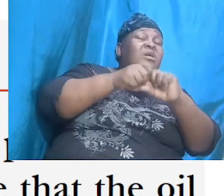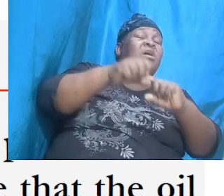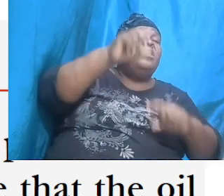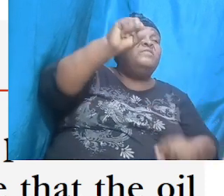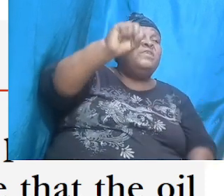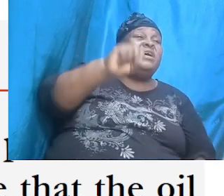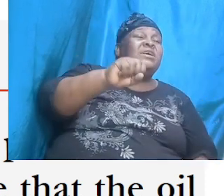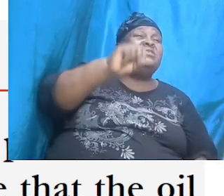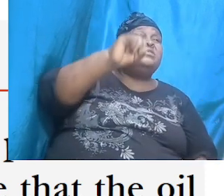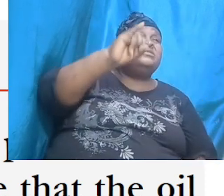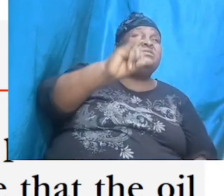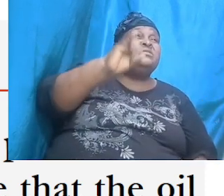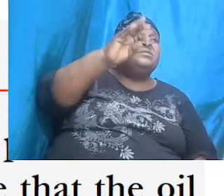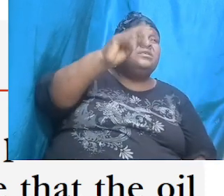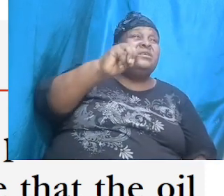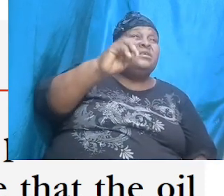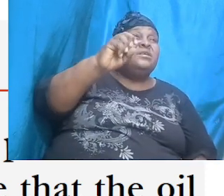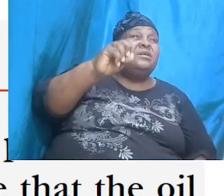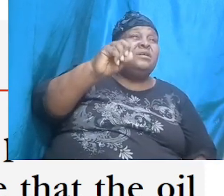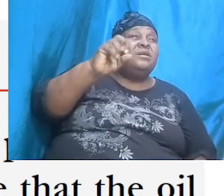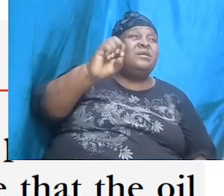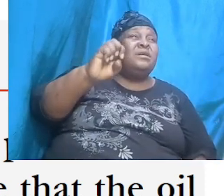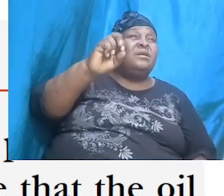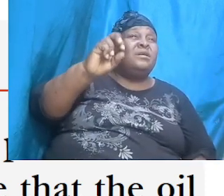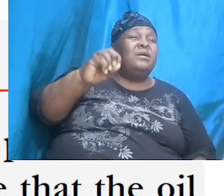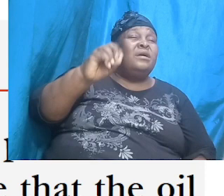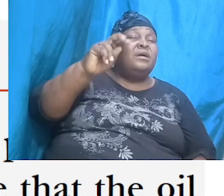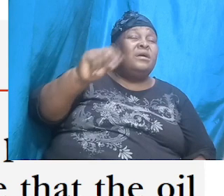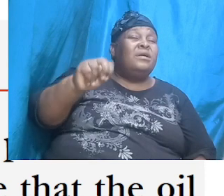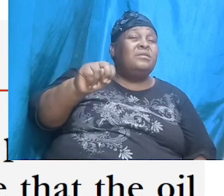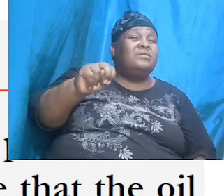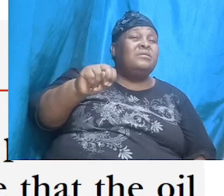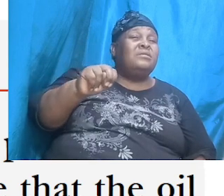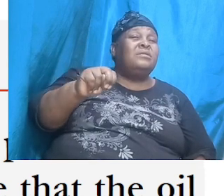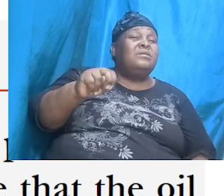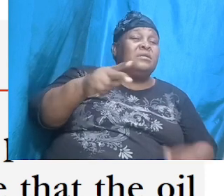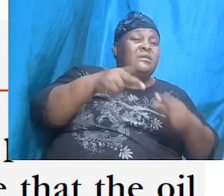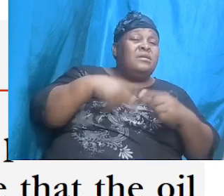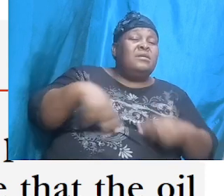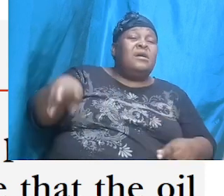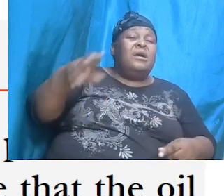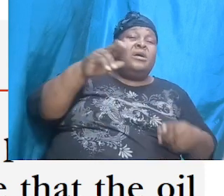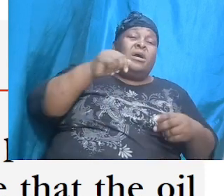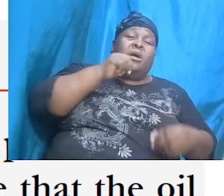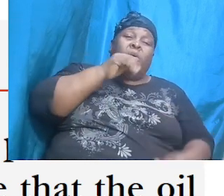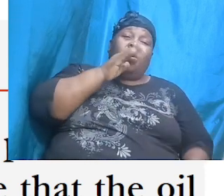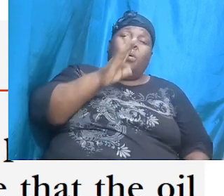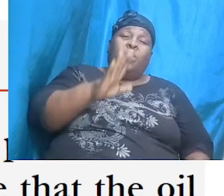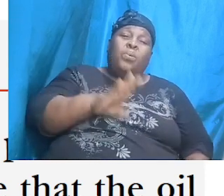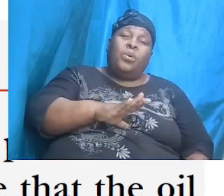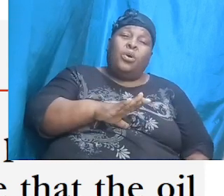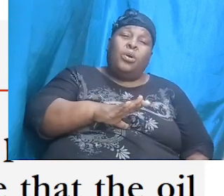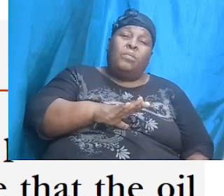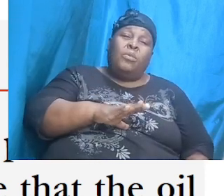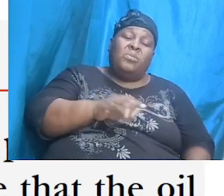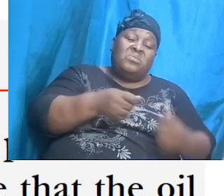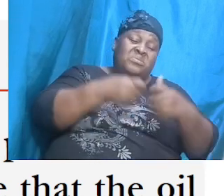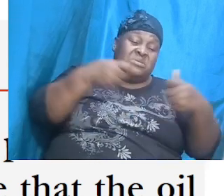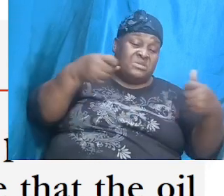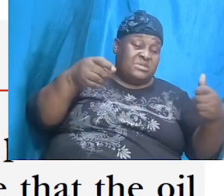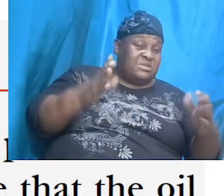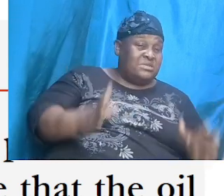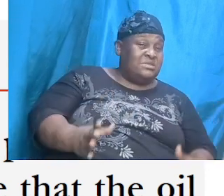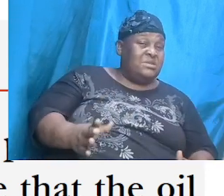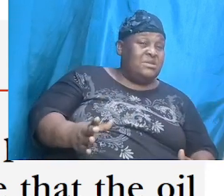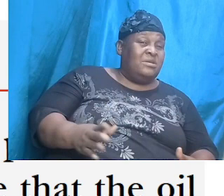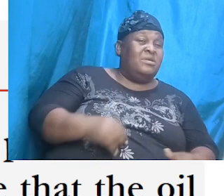praise God, the Pharisee. I remember that scripture where the Bible said that a woman, she was practically a woman who the Bible said was a sinner. Amen. The